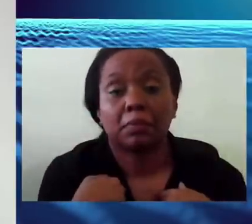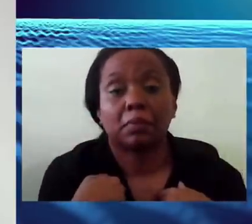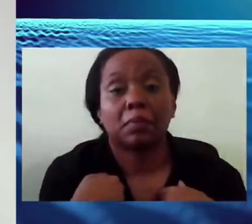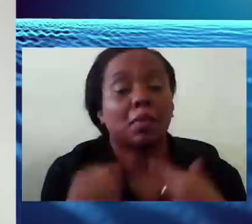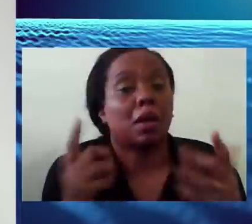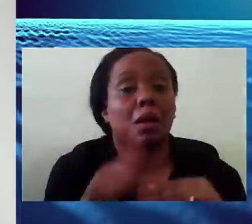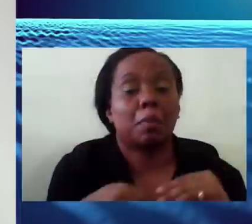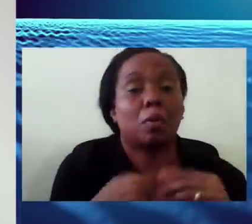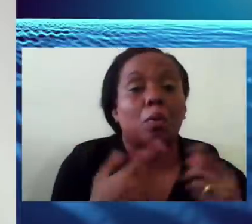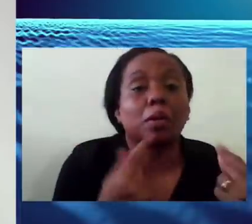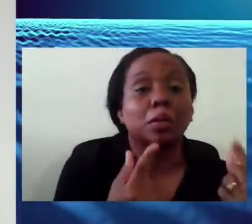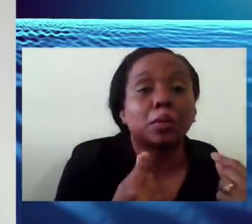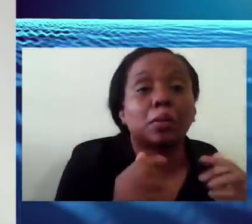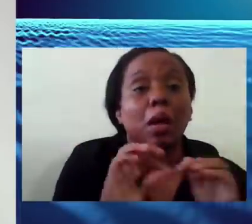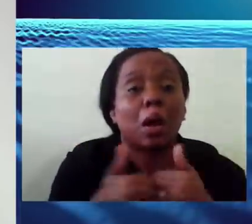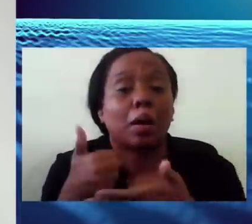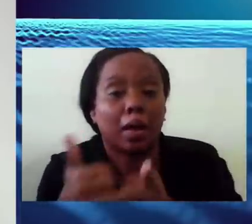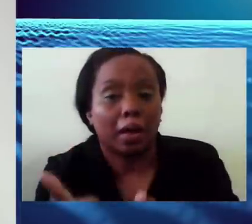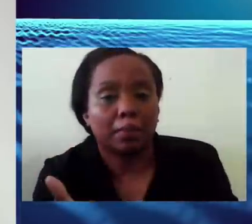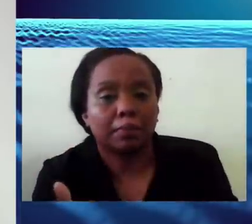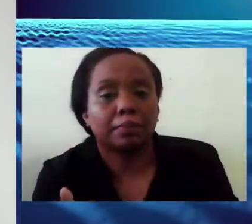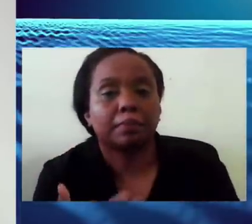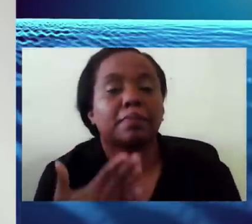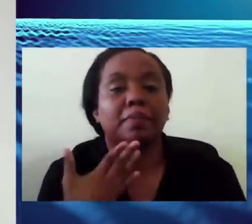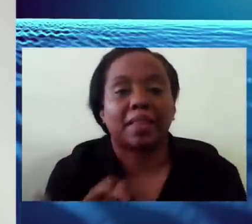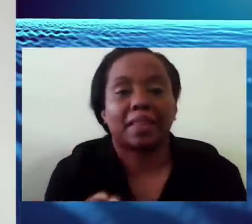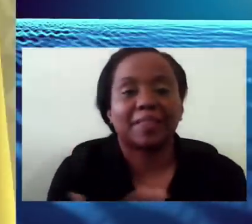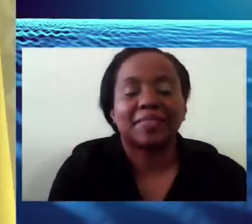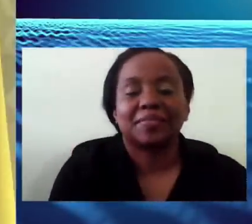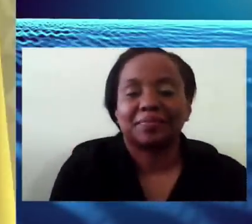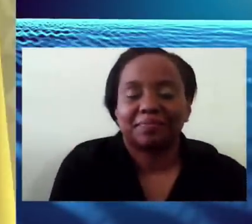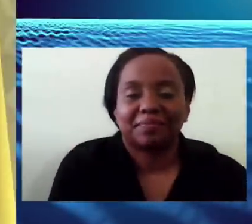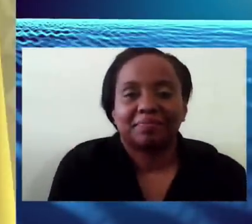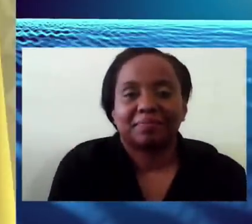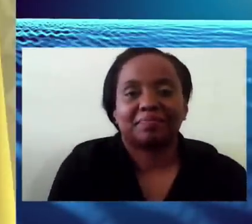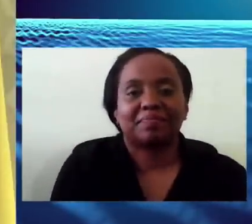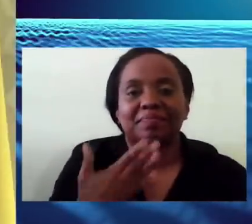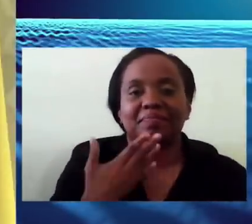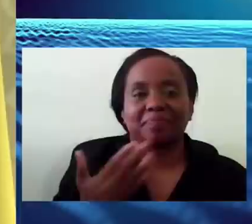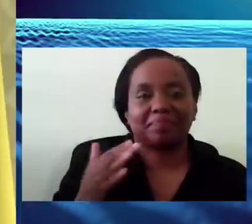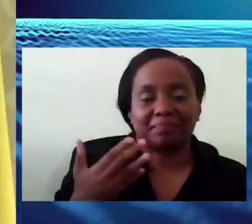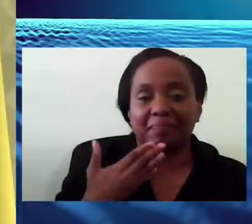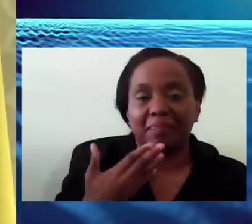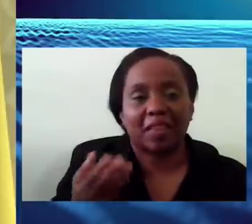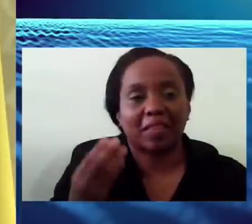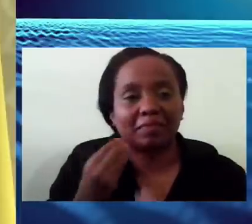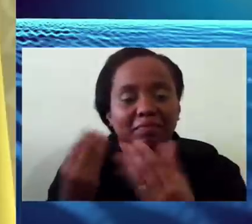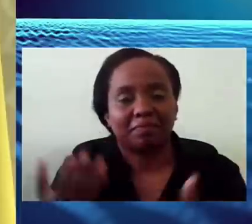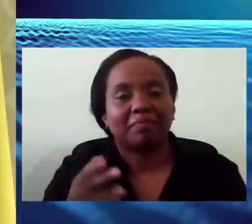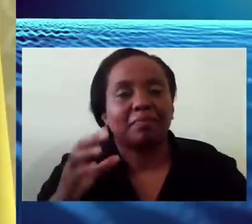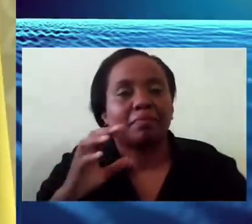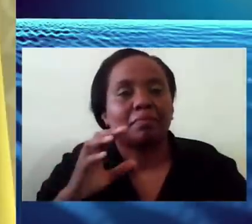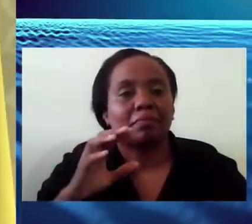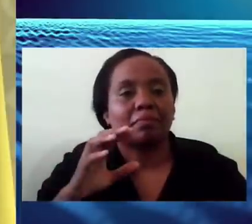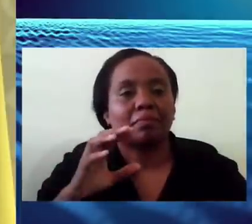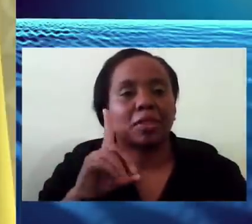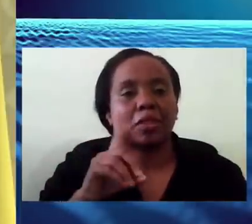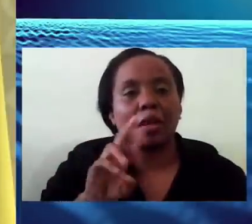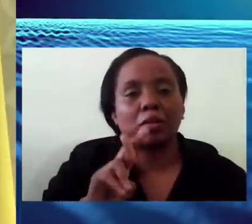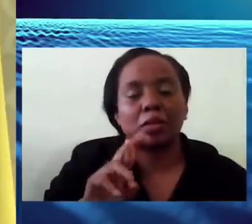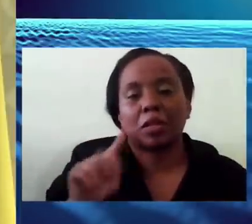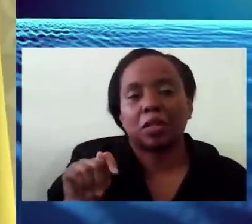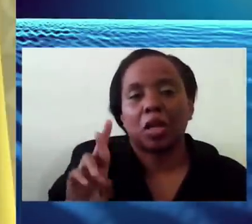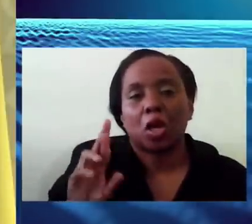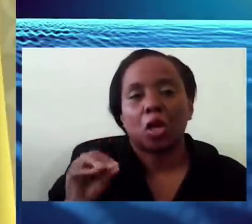help yourselves with respect to the ash fall. Thank you. Thank you very much for that information, Dr. Trotman. Now, Director of the